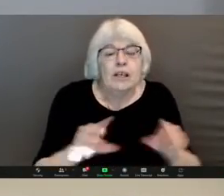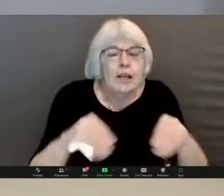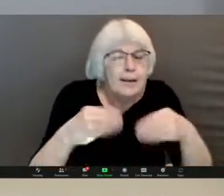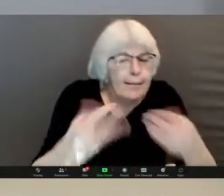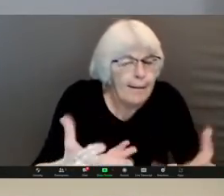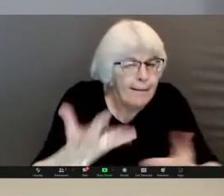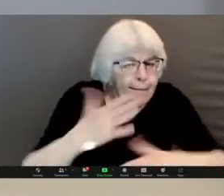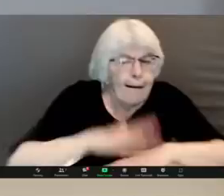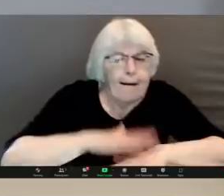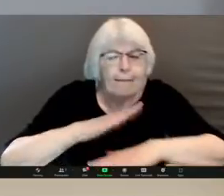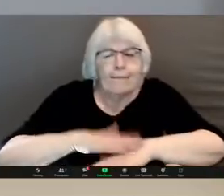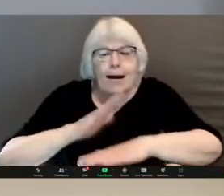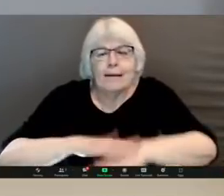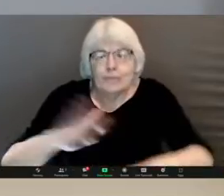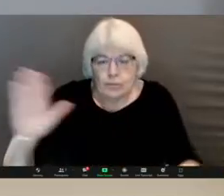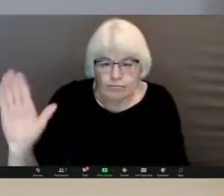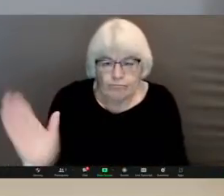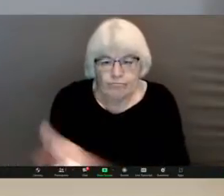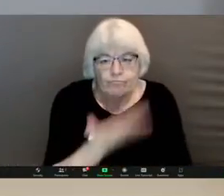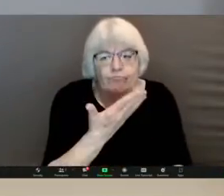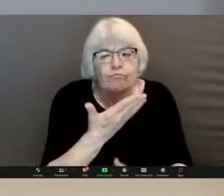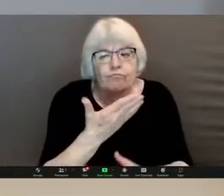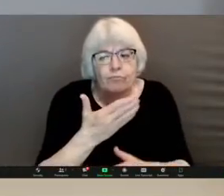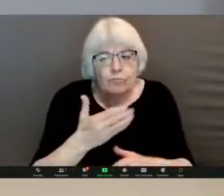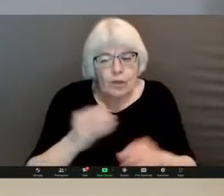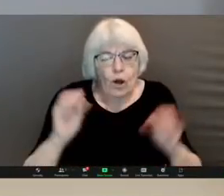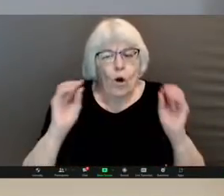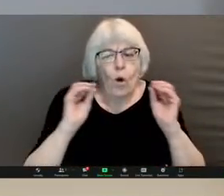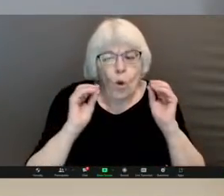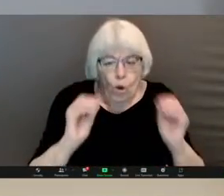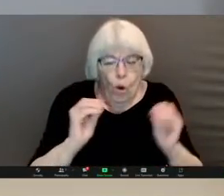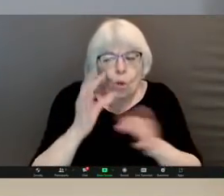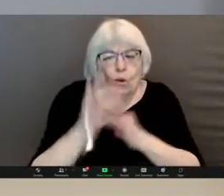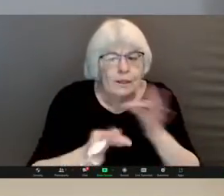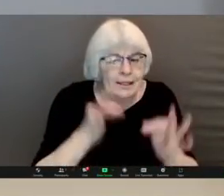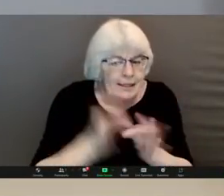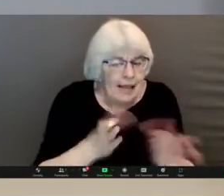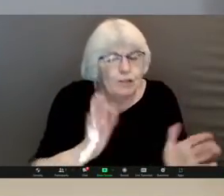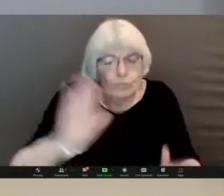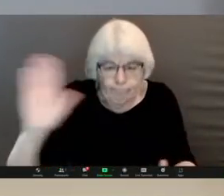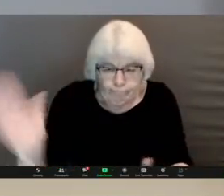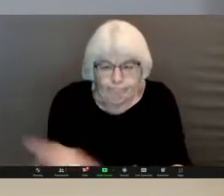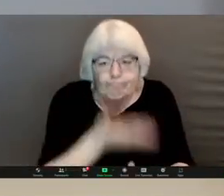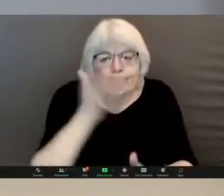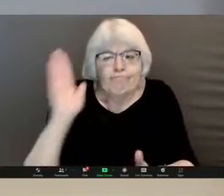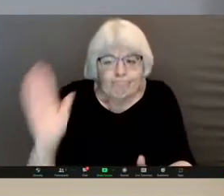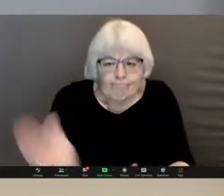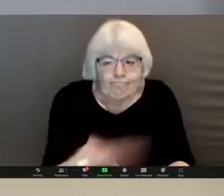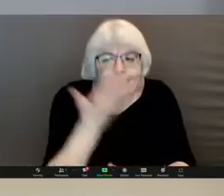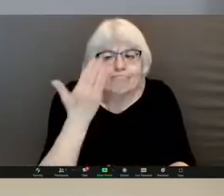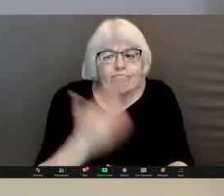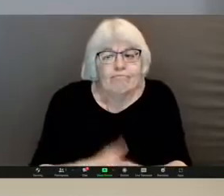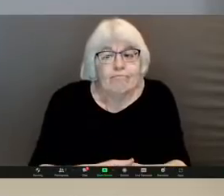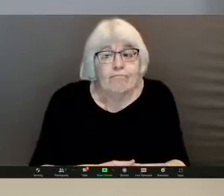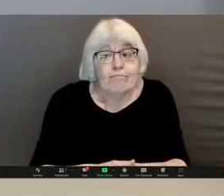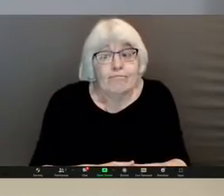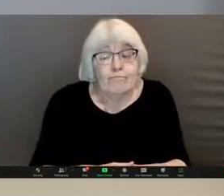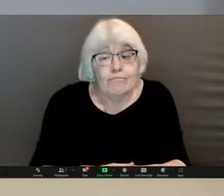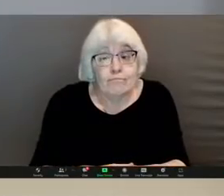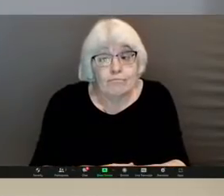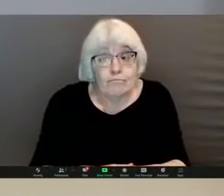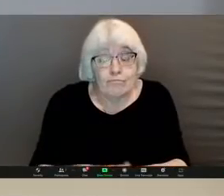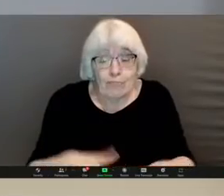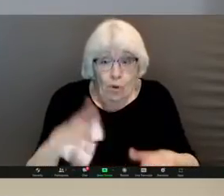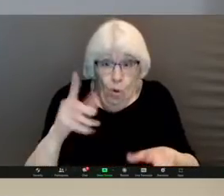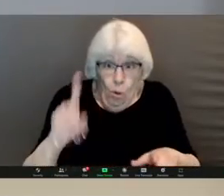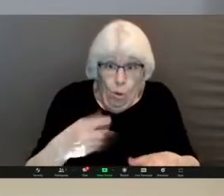because of some constraints. But then as soon as they are able to get through that particular lineup, then it would they'd be back to testing